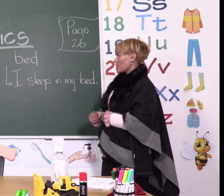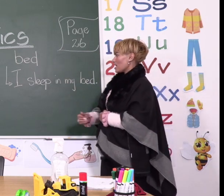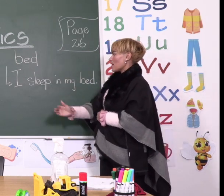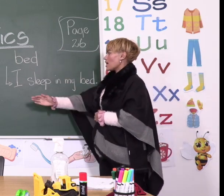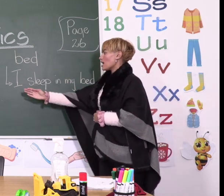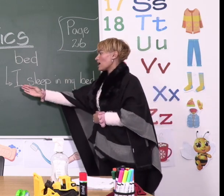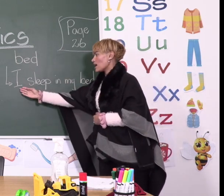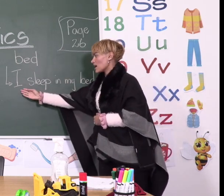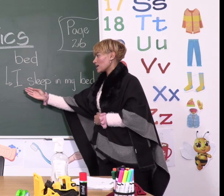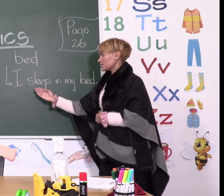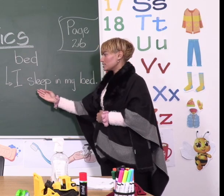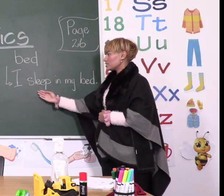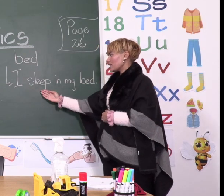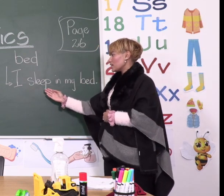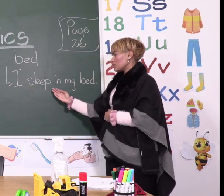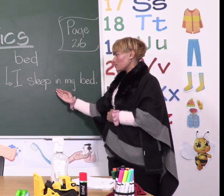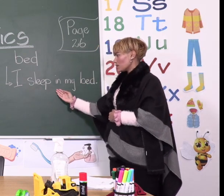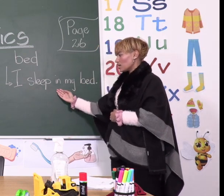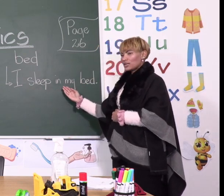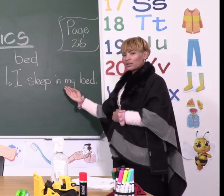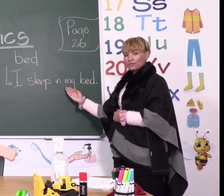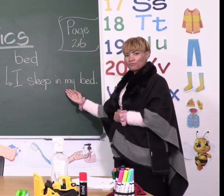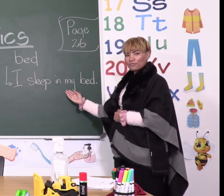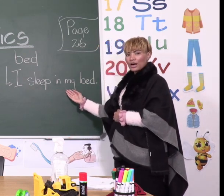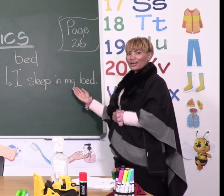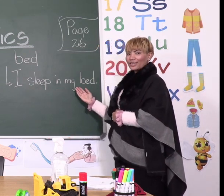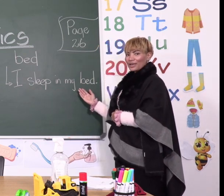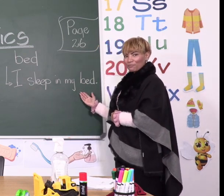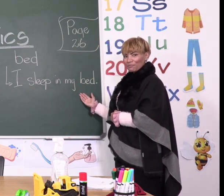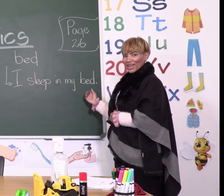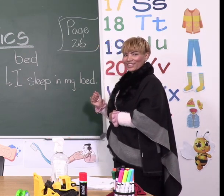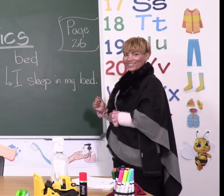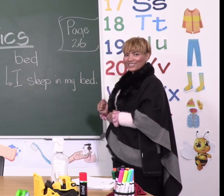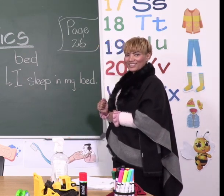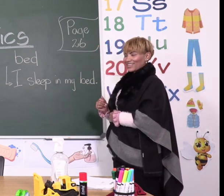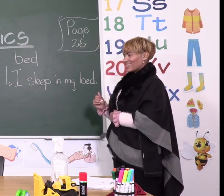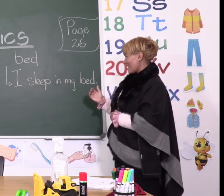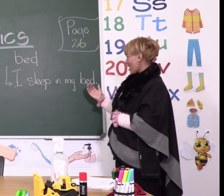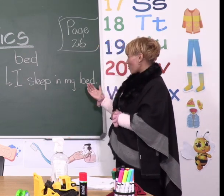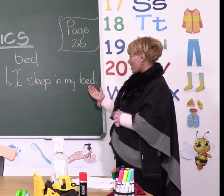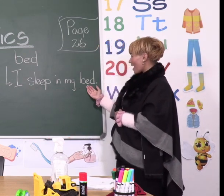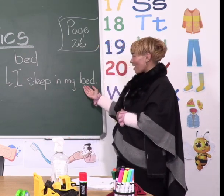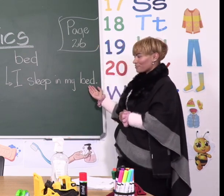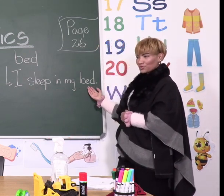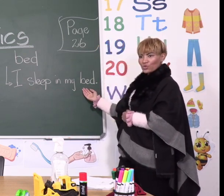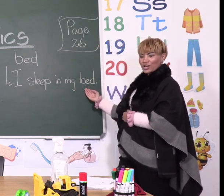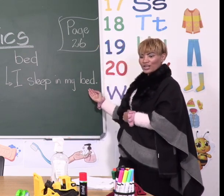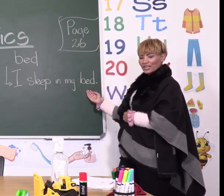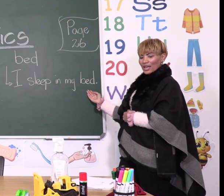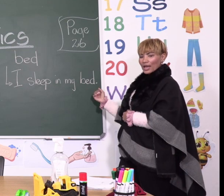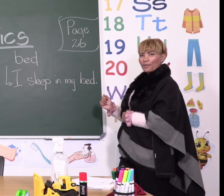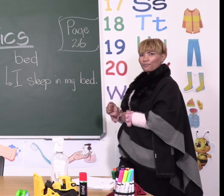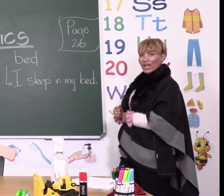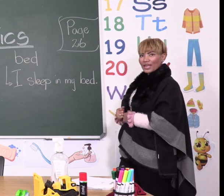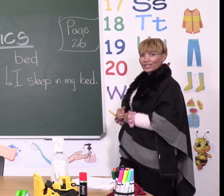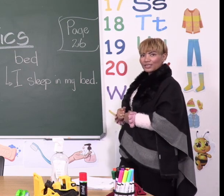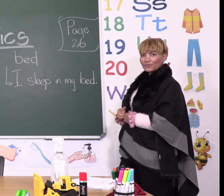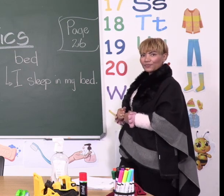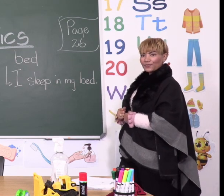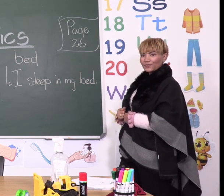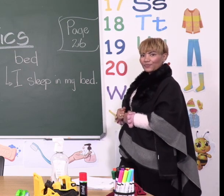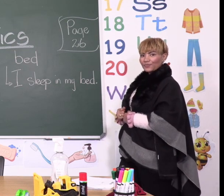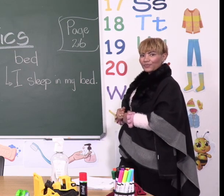sentence. I sleep in my bed. There we have the word